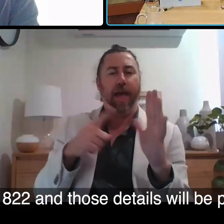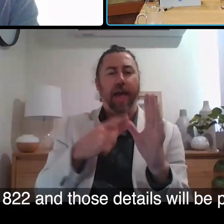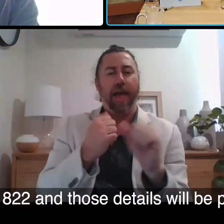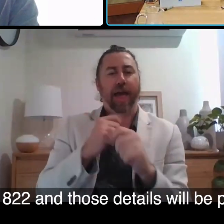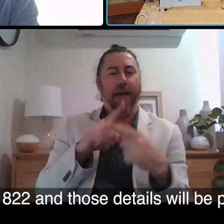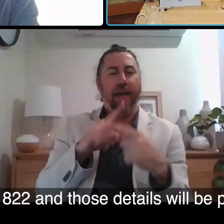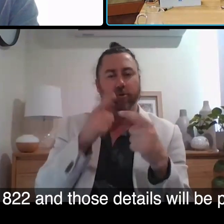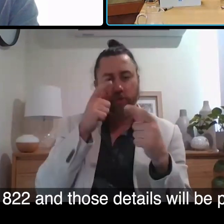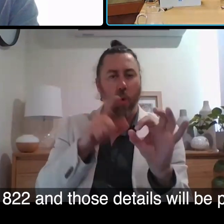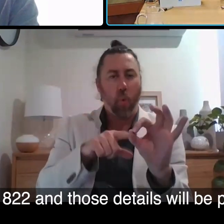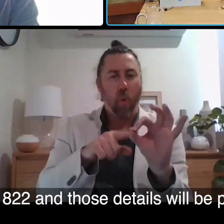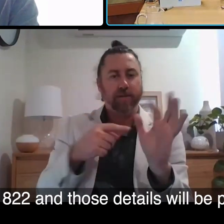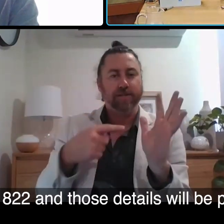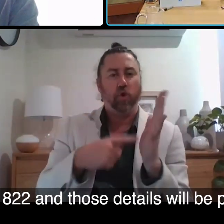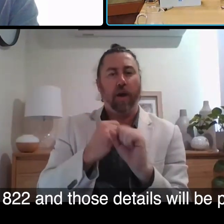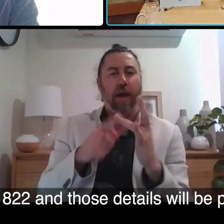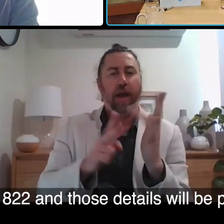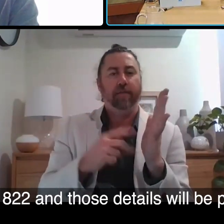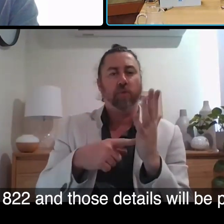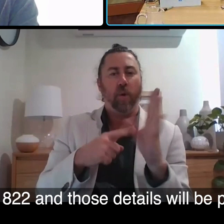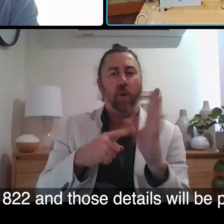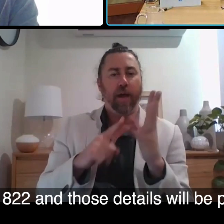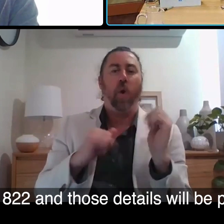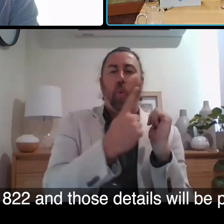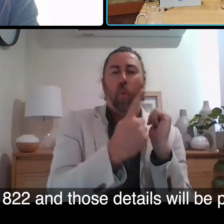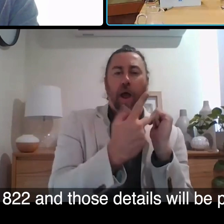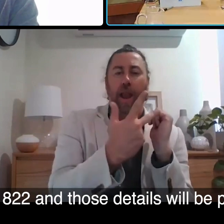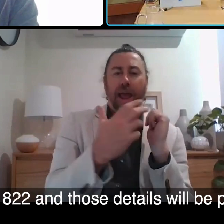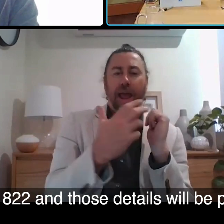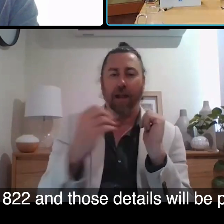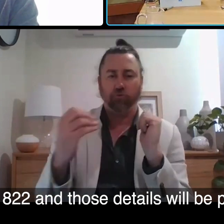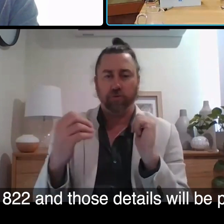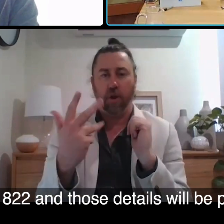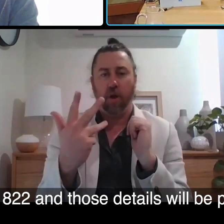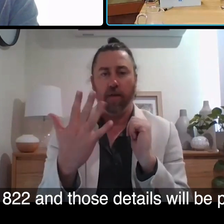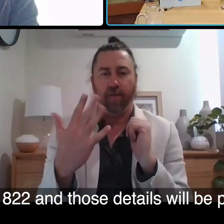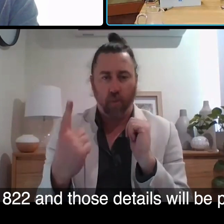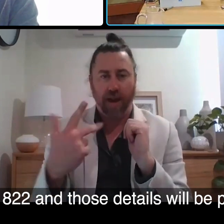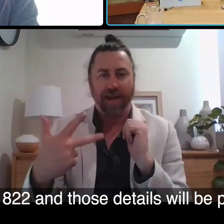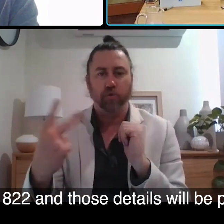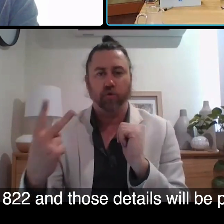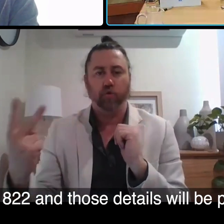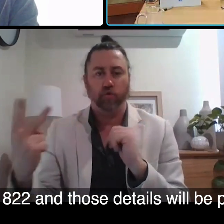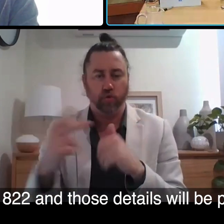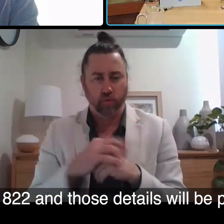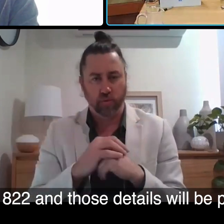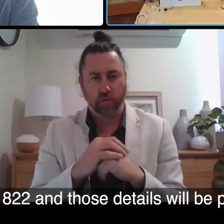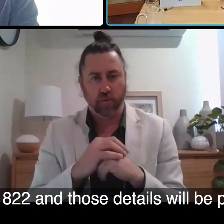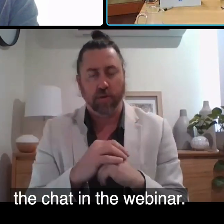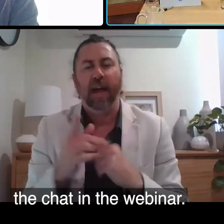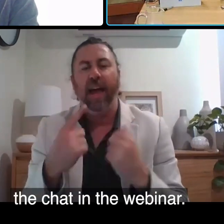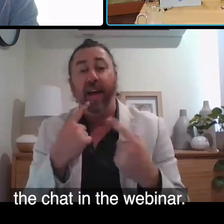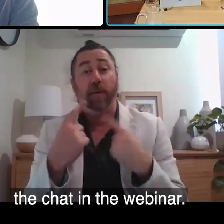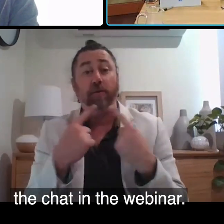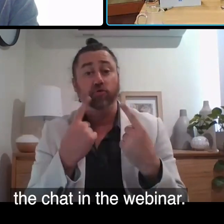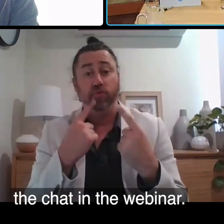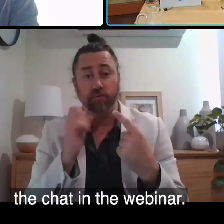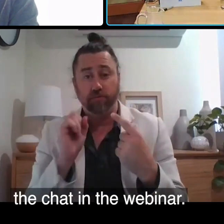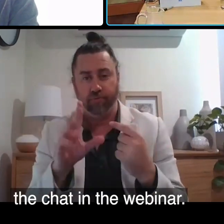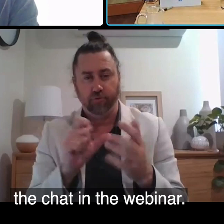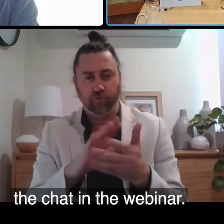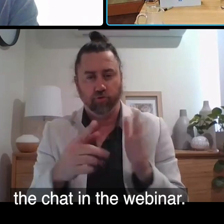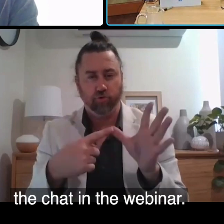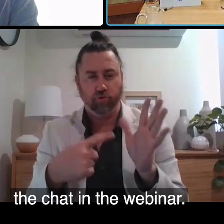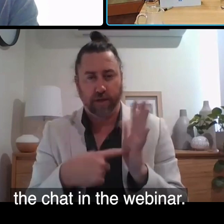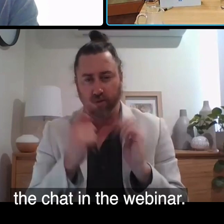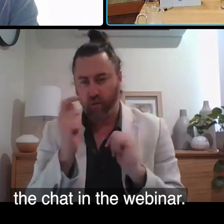info@agedcarequality.gov.au or 1800 951 822. And those details will be posted on the chat in the